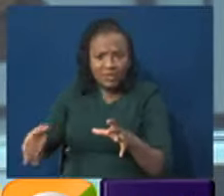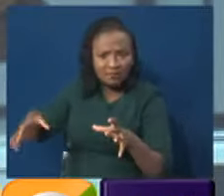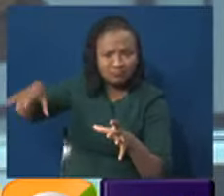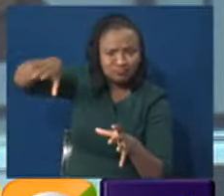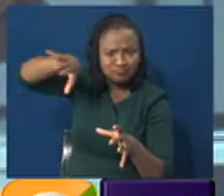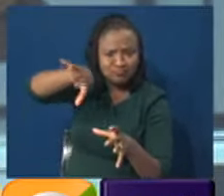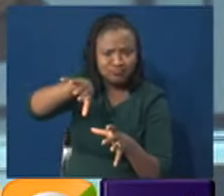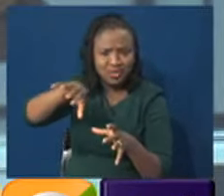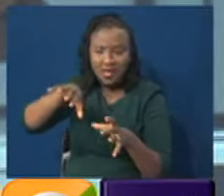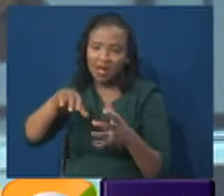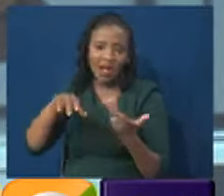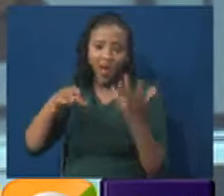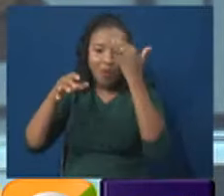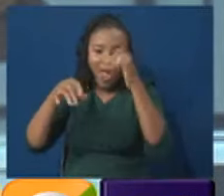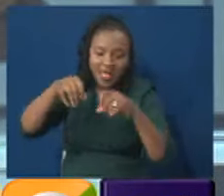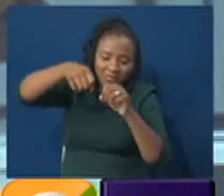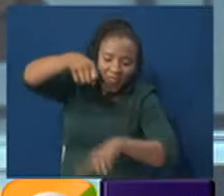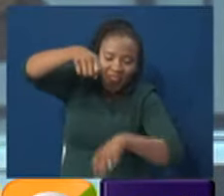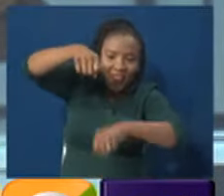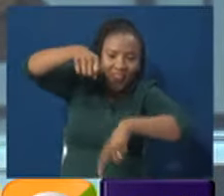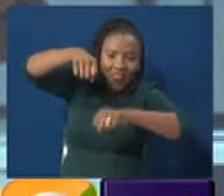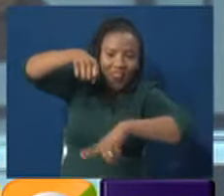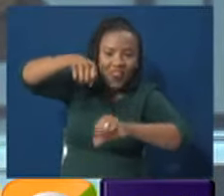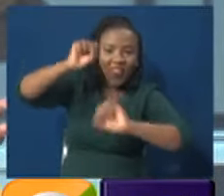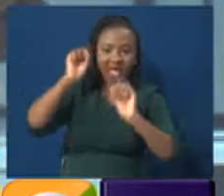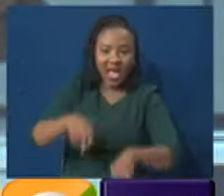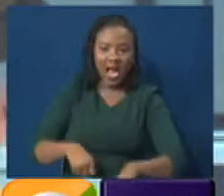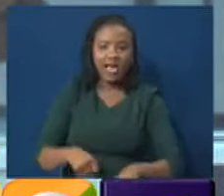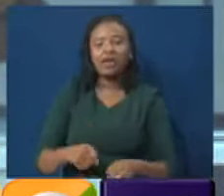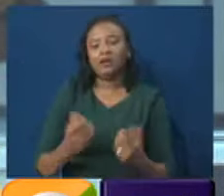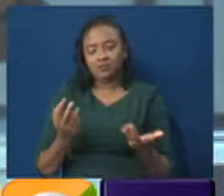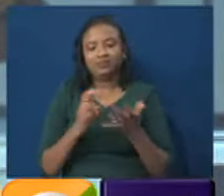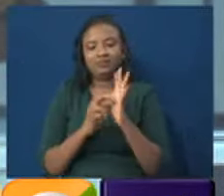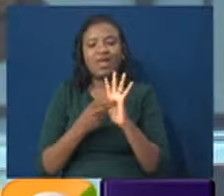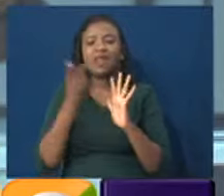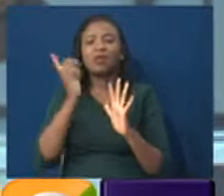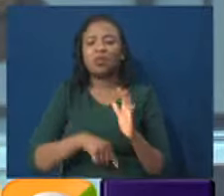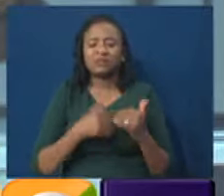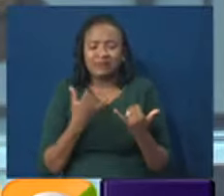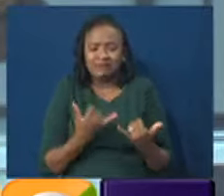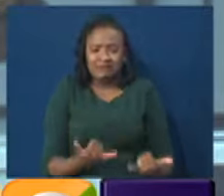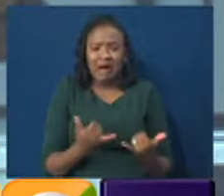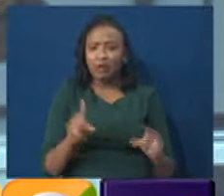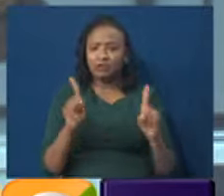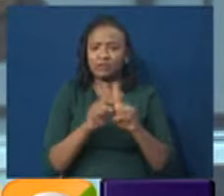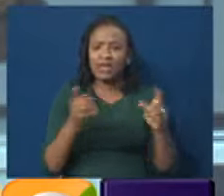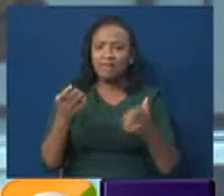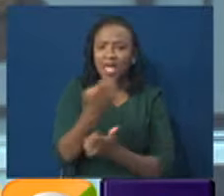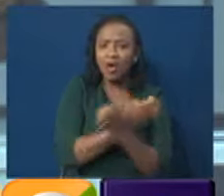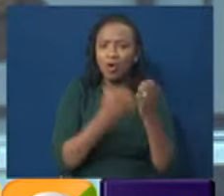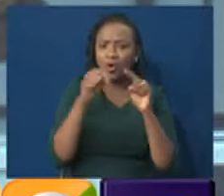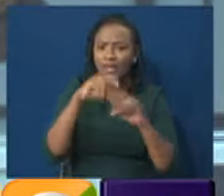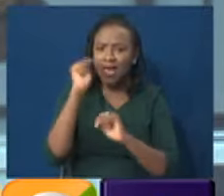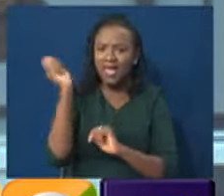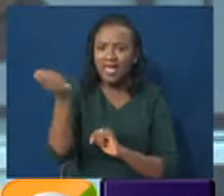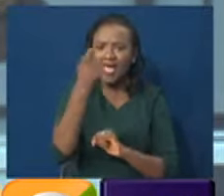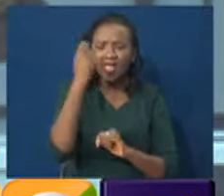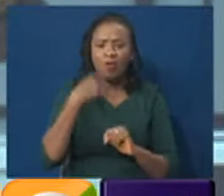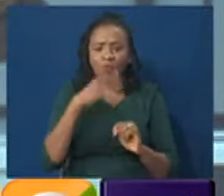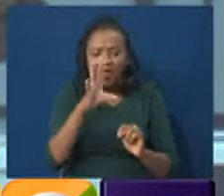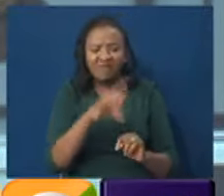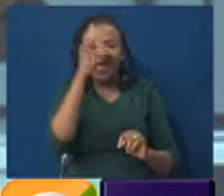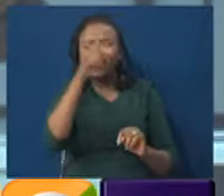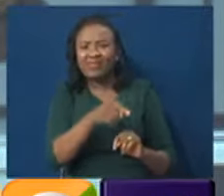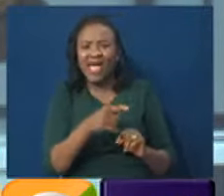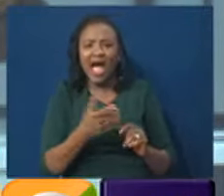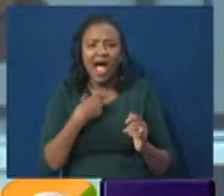So this economy, we found it leaking. So we have spent quite some time to seal the holes of leakage. That after we are done